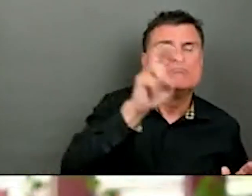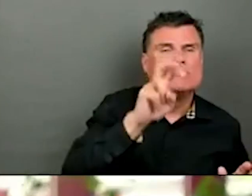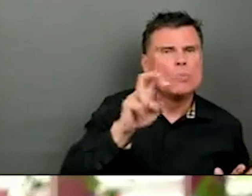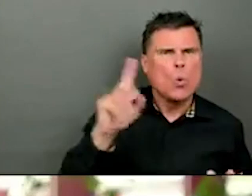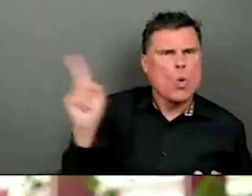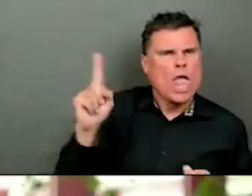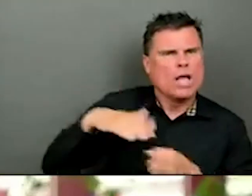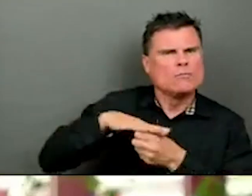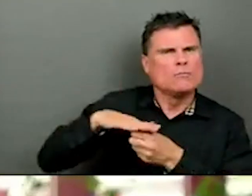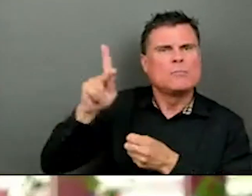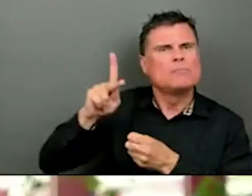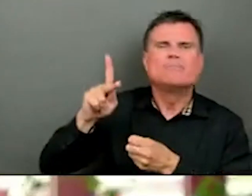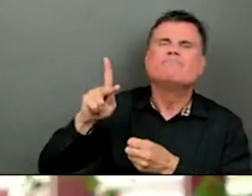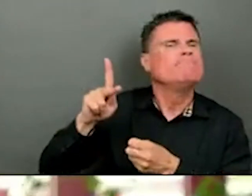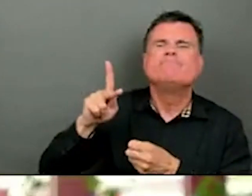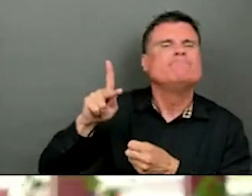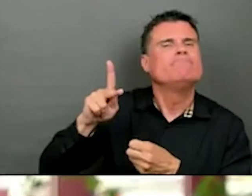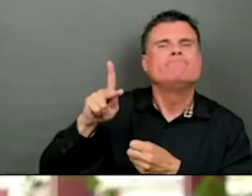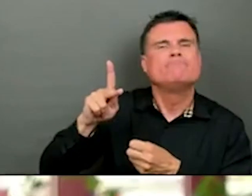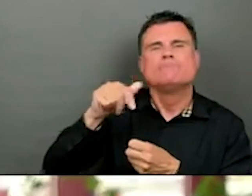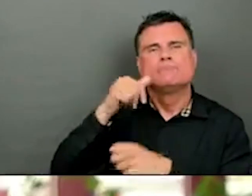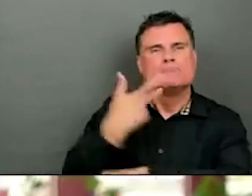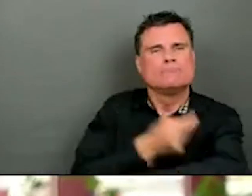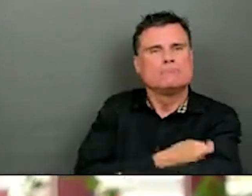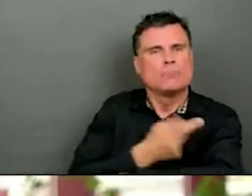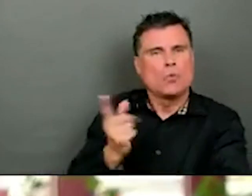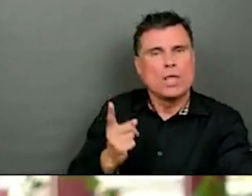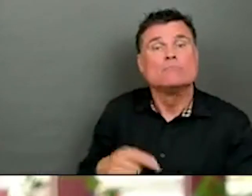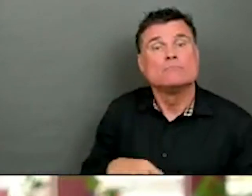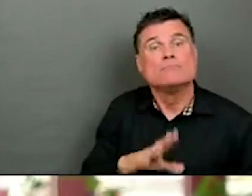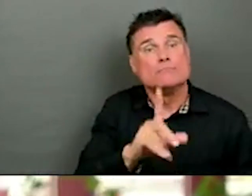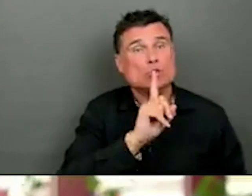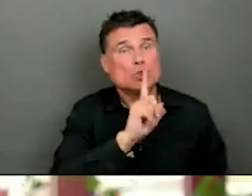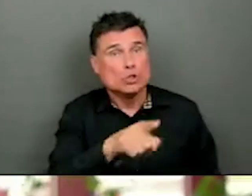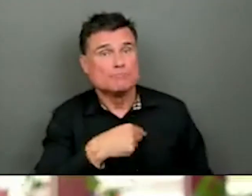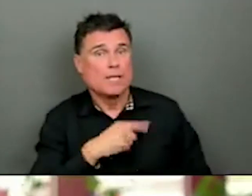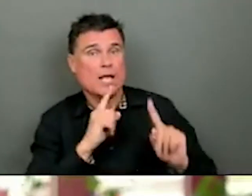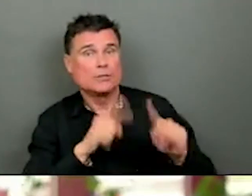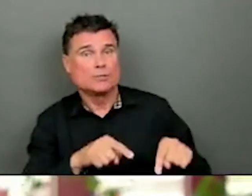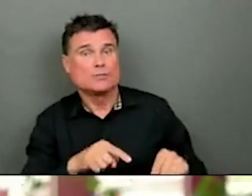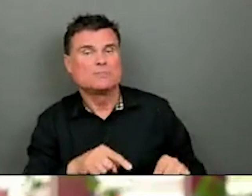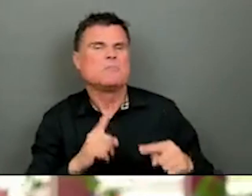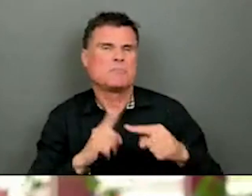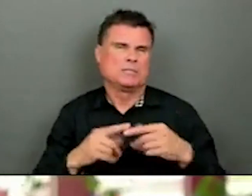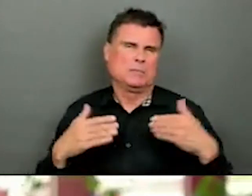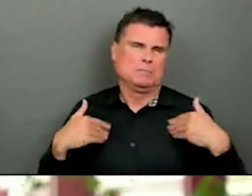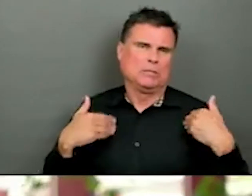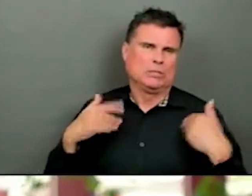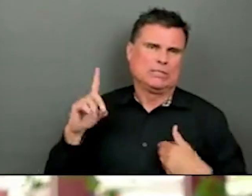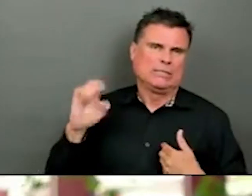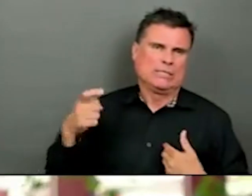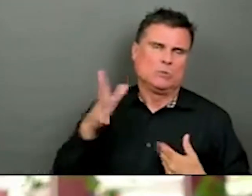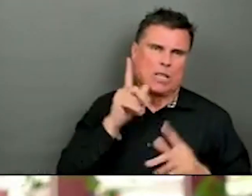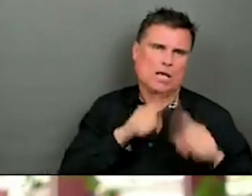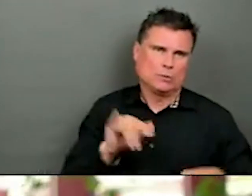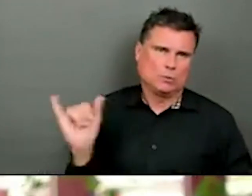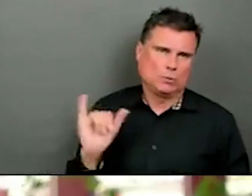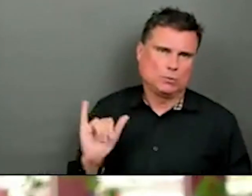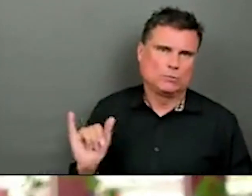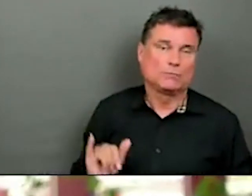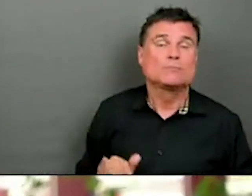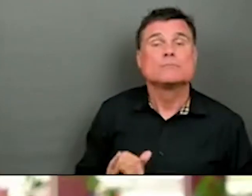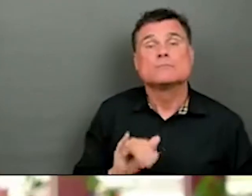Sure, and I'll talk, and I know the minister has some interest in that as well. There are a number of different areas,